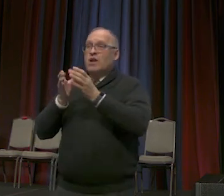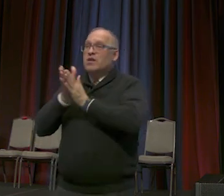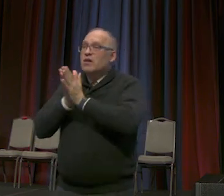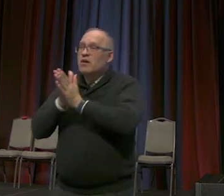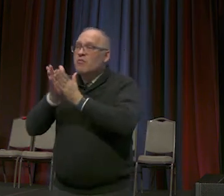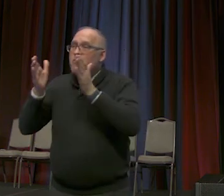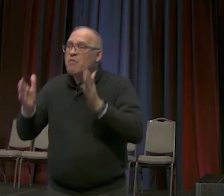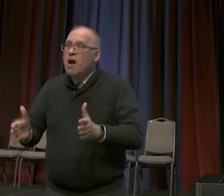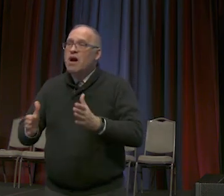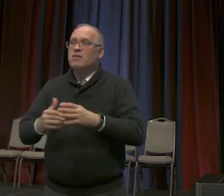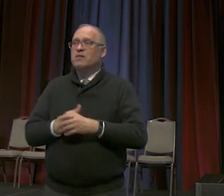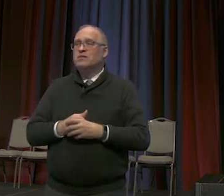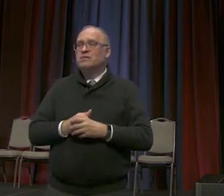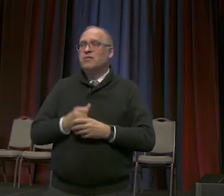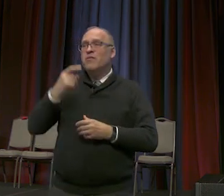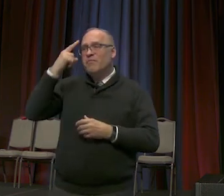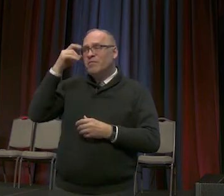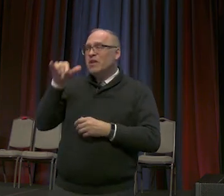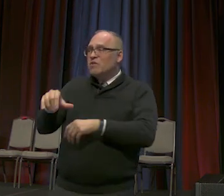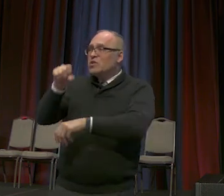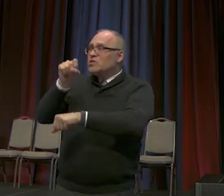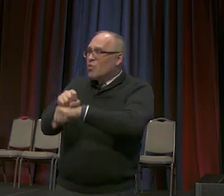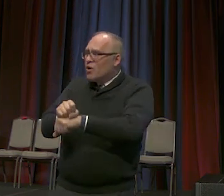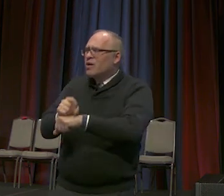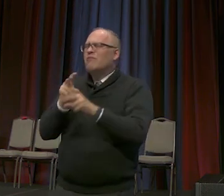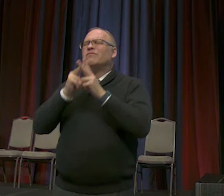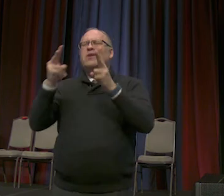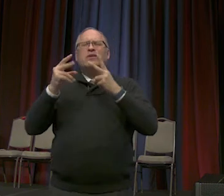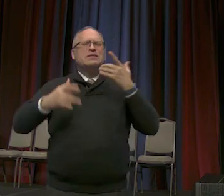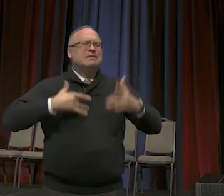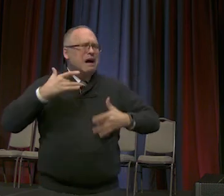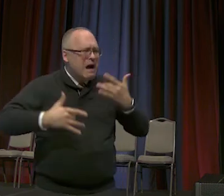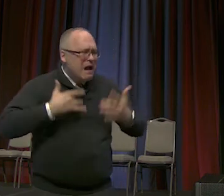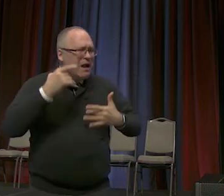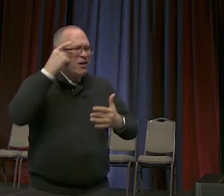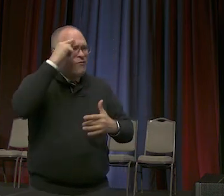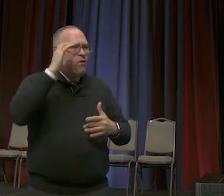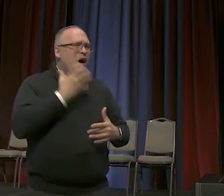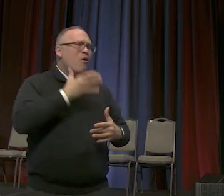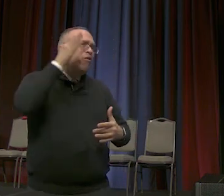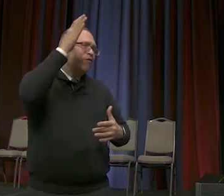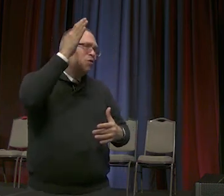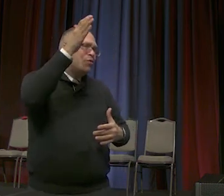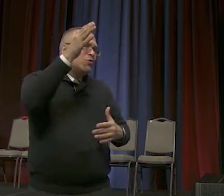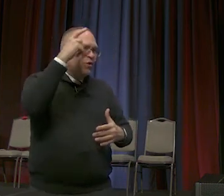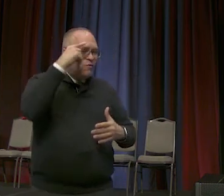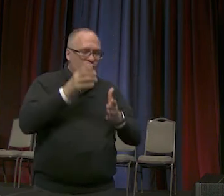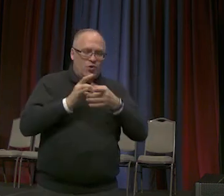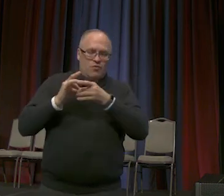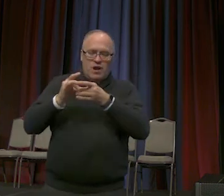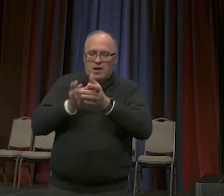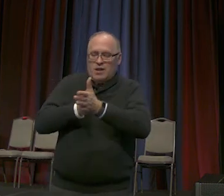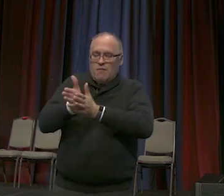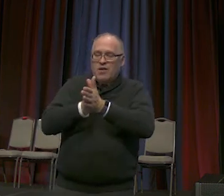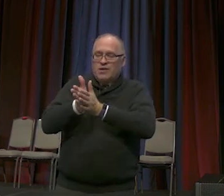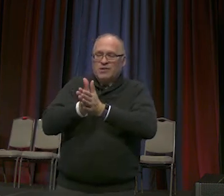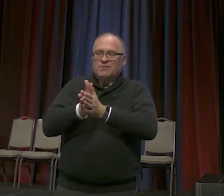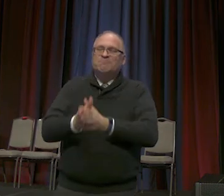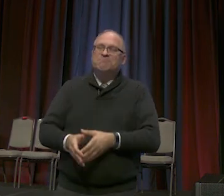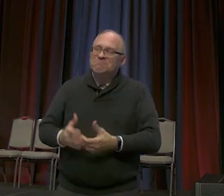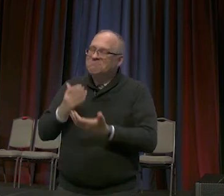And because of this work, I'm very excited about the future of United Methodism. Thank you.